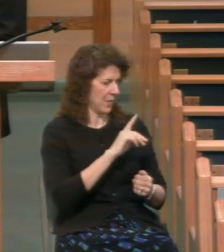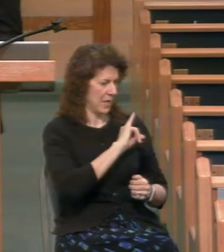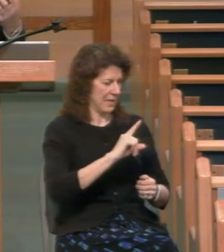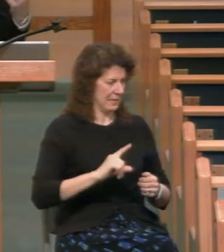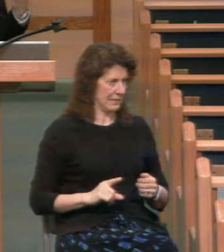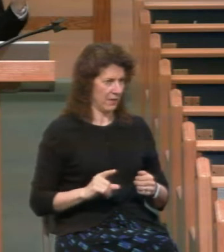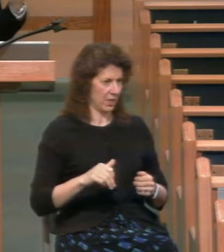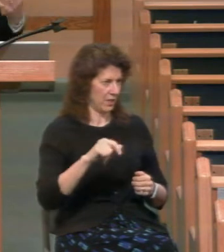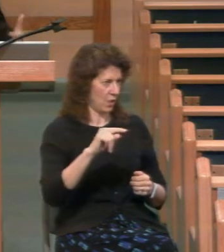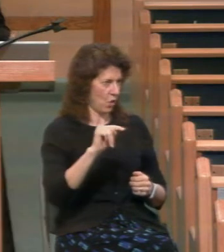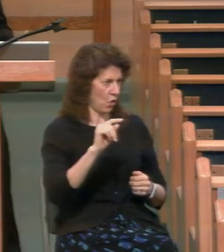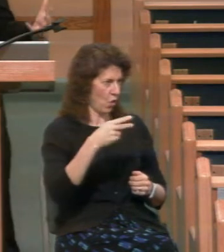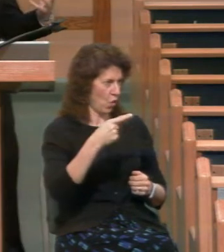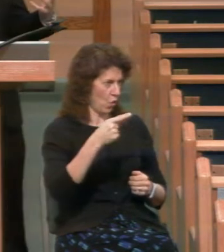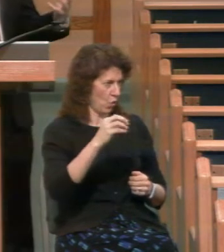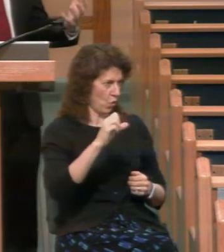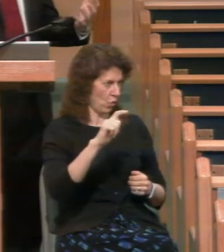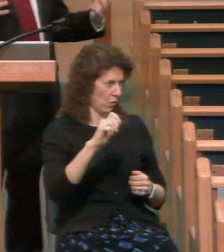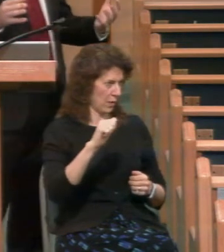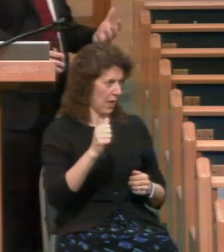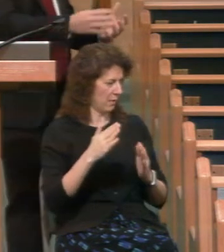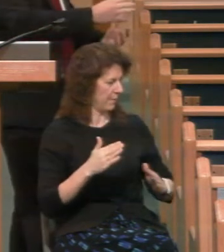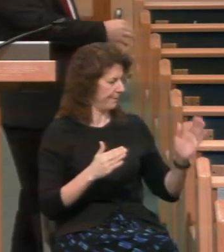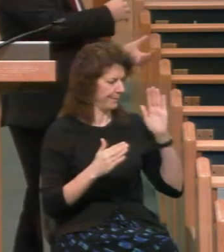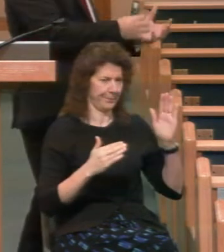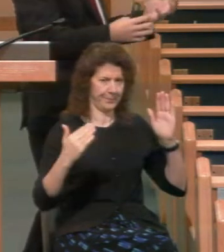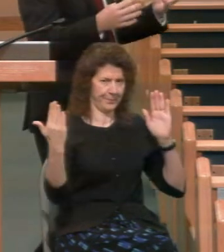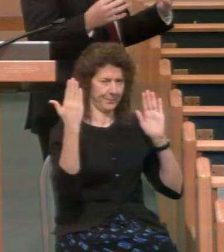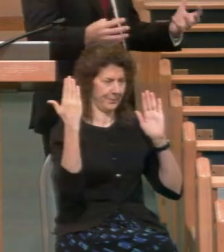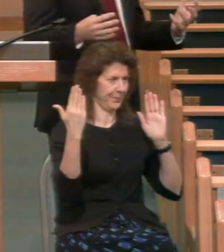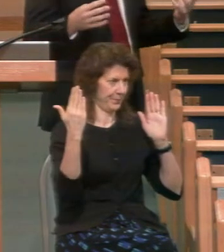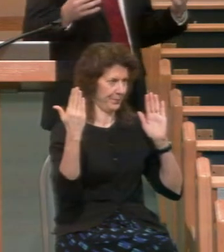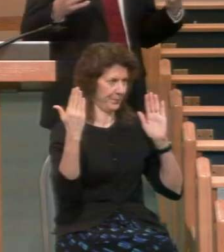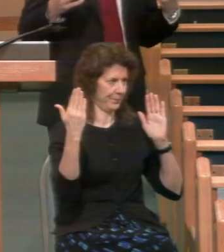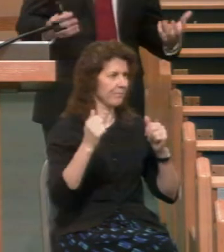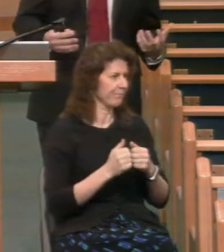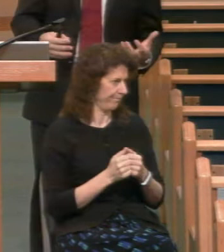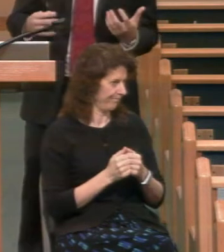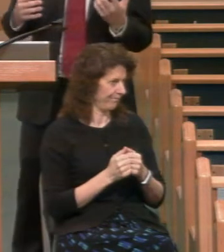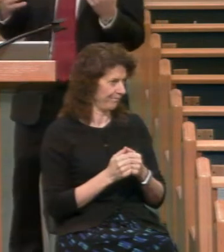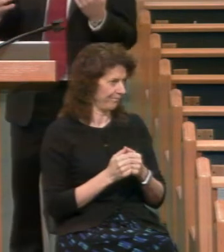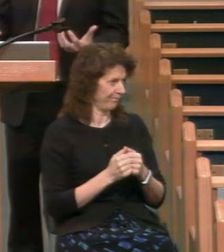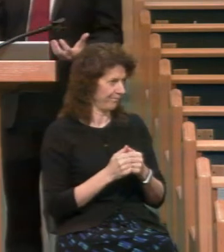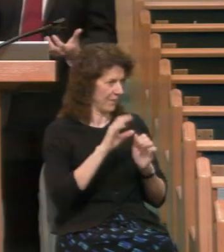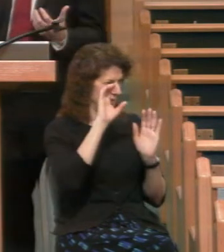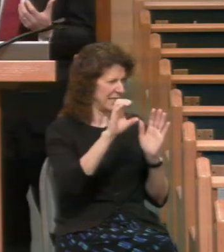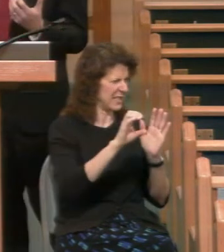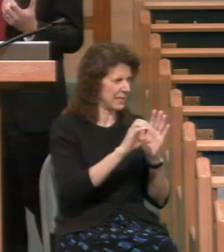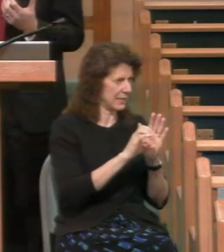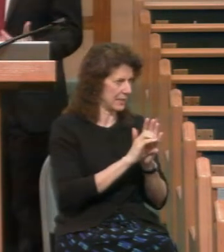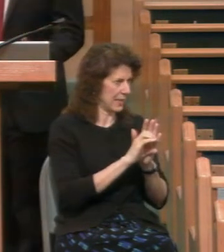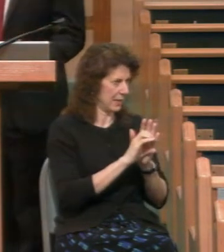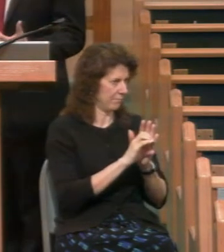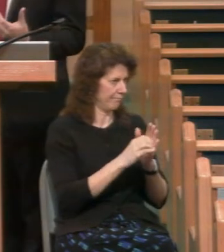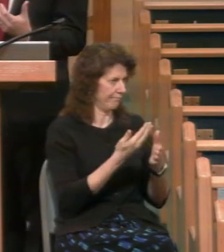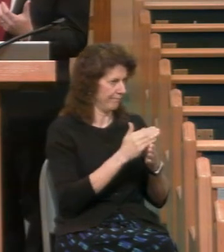valley. He says this, and a tumbleweed goes rolling across. That standard, that scene between David and